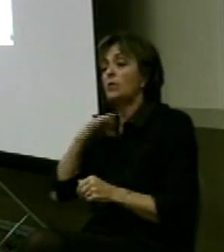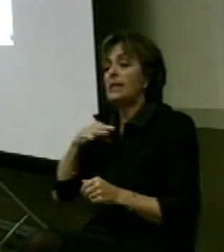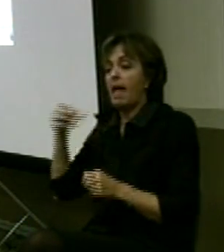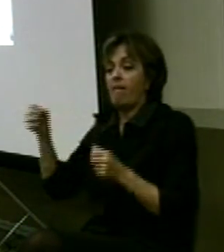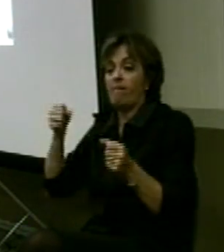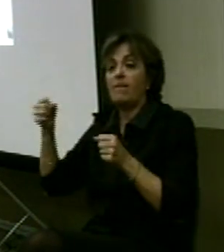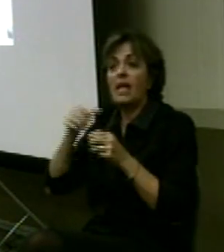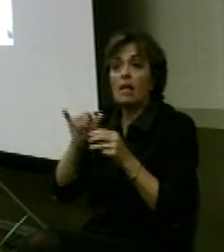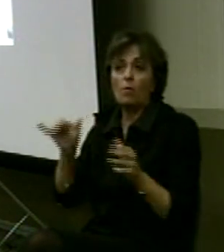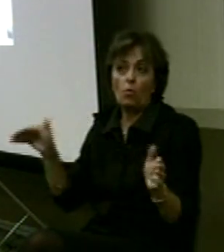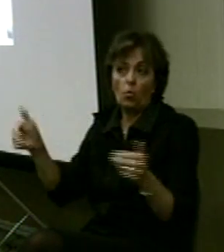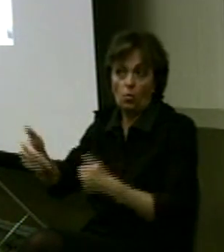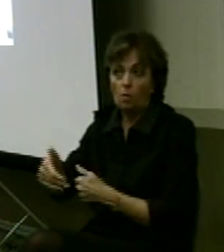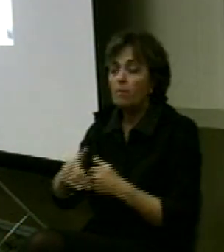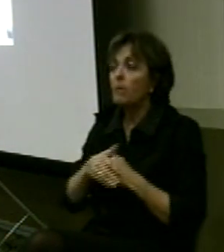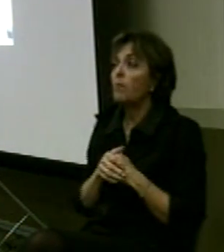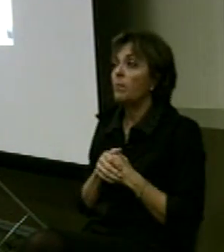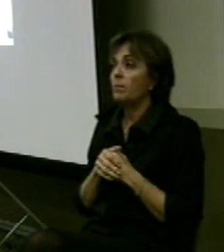room.